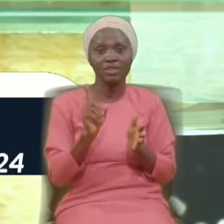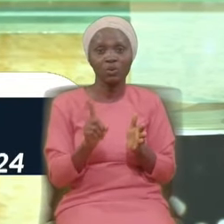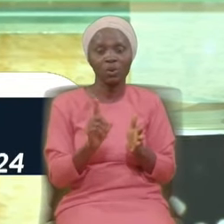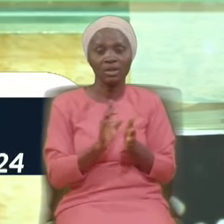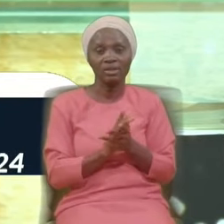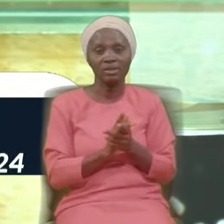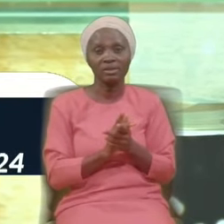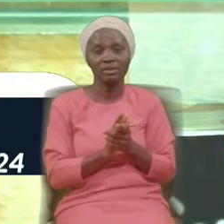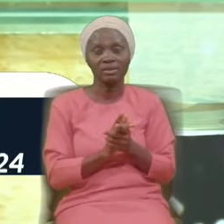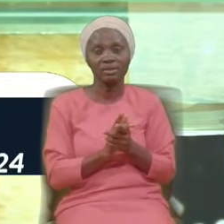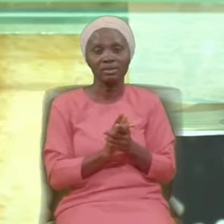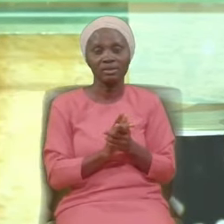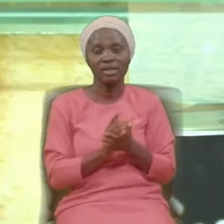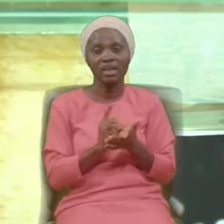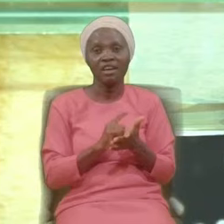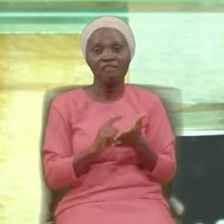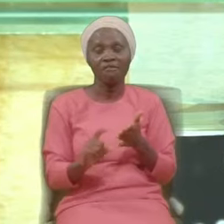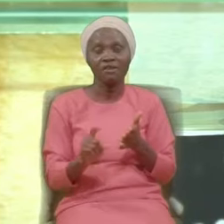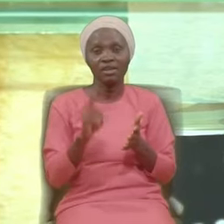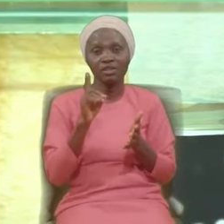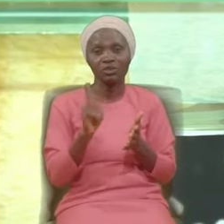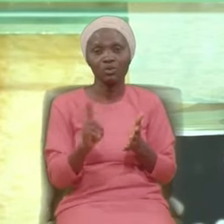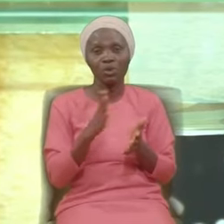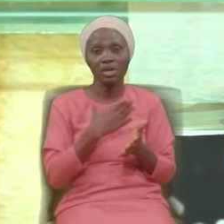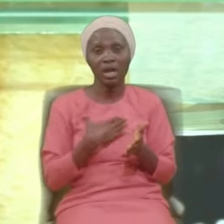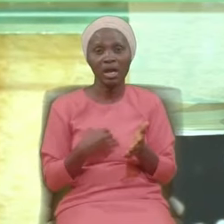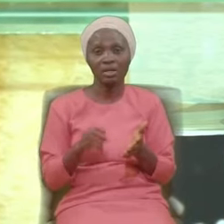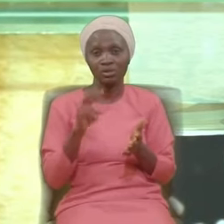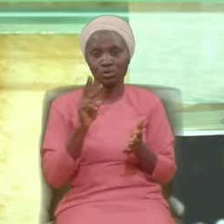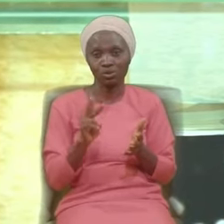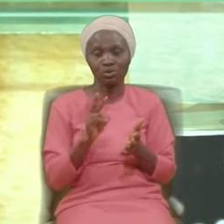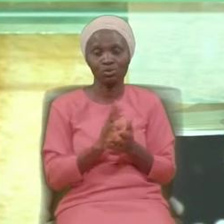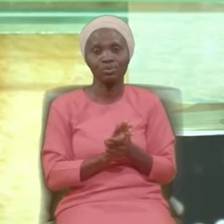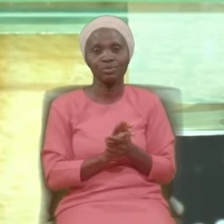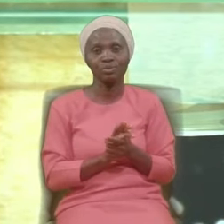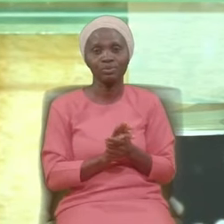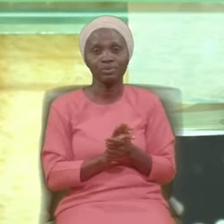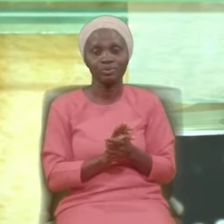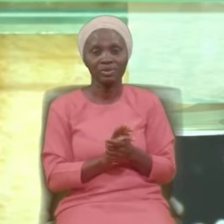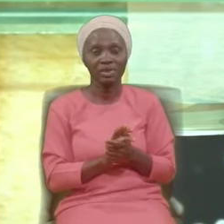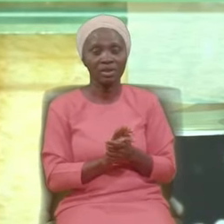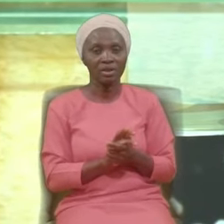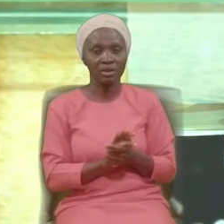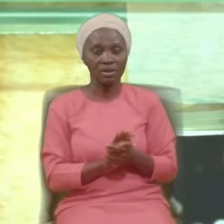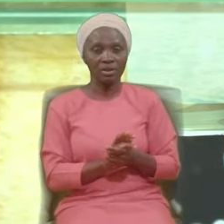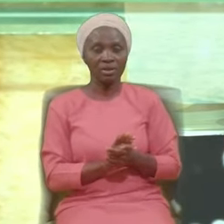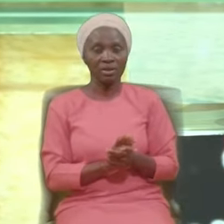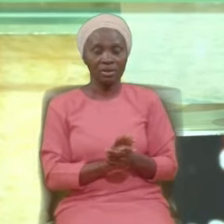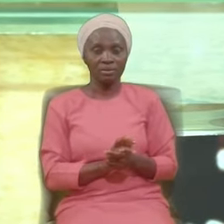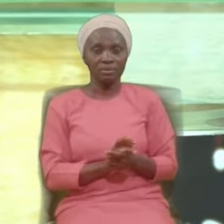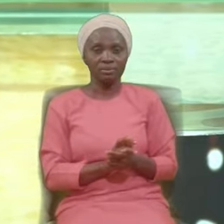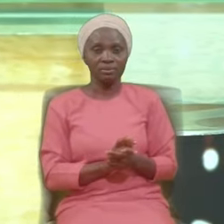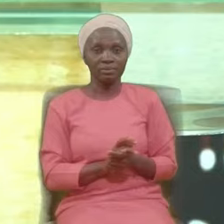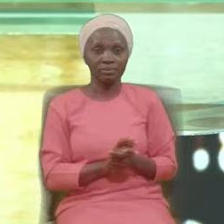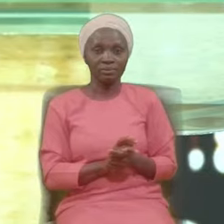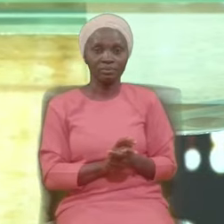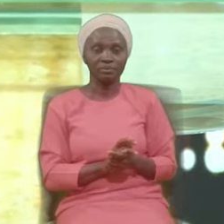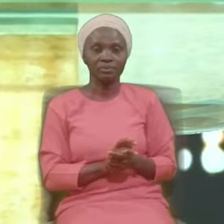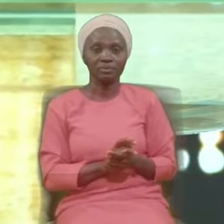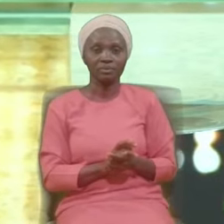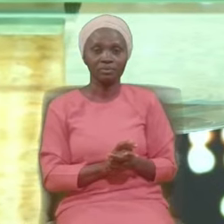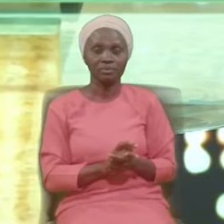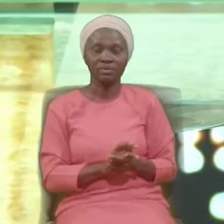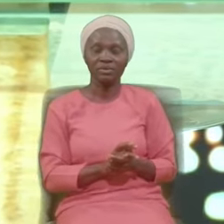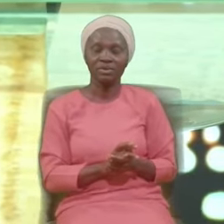61. I'm reading from verses 1 and 2. Psalm 61, verses 1 and 2. Hear